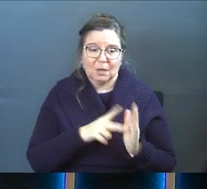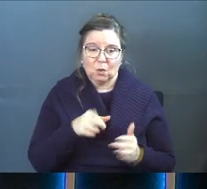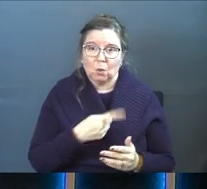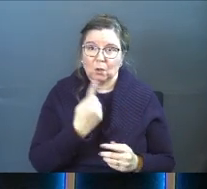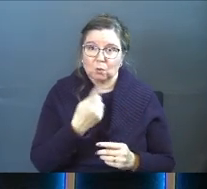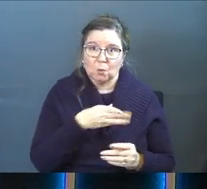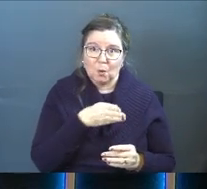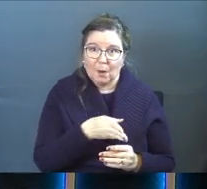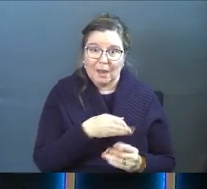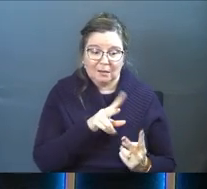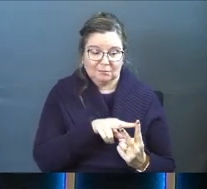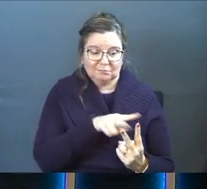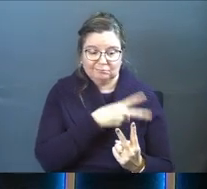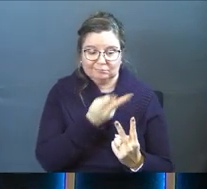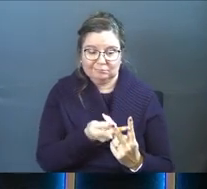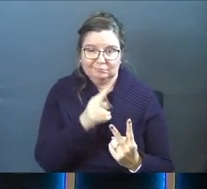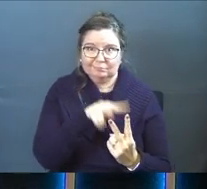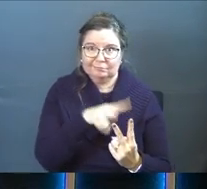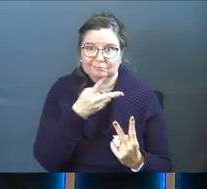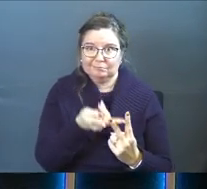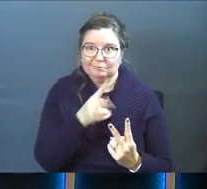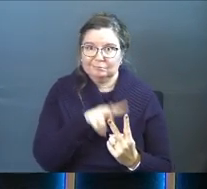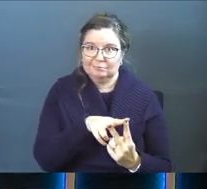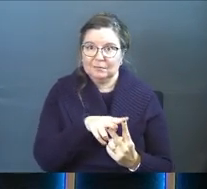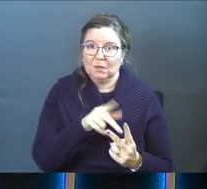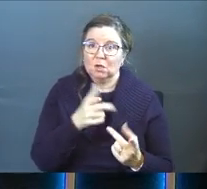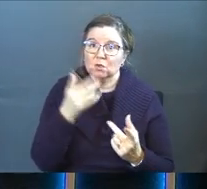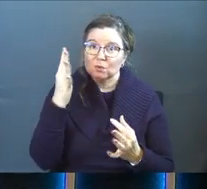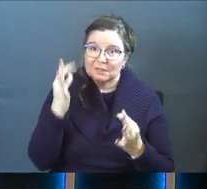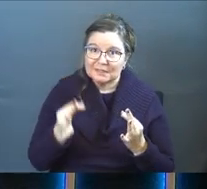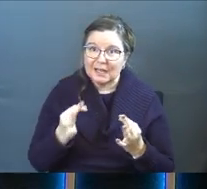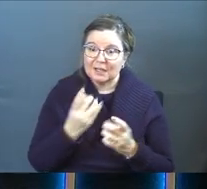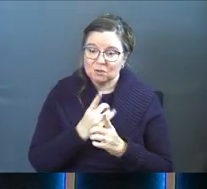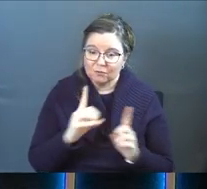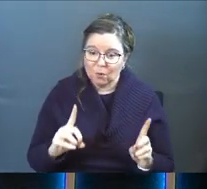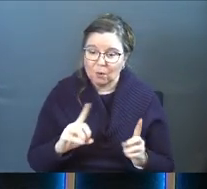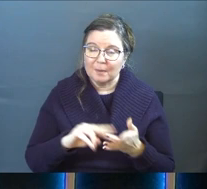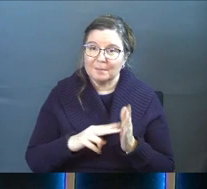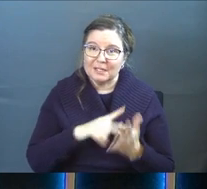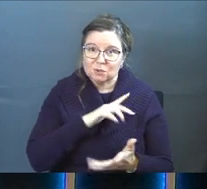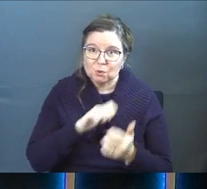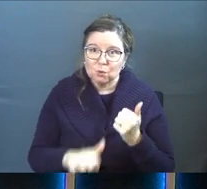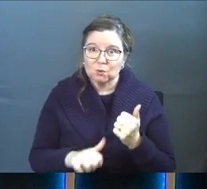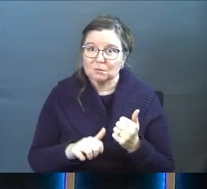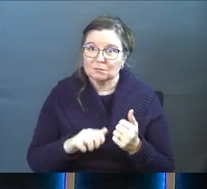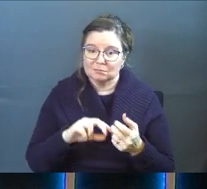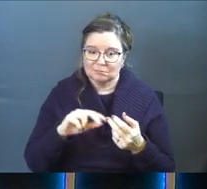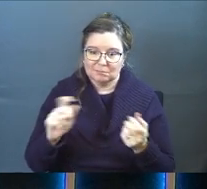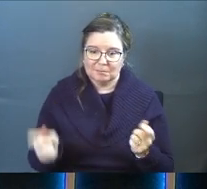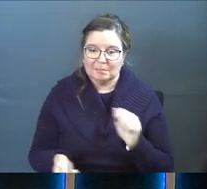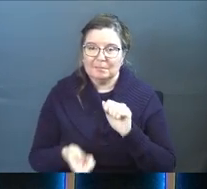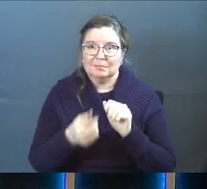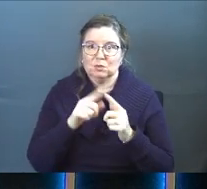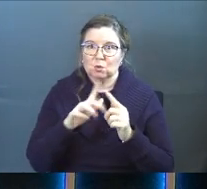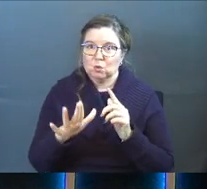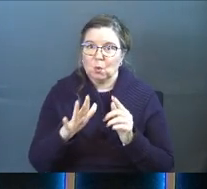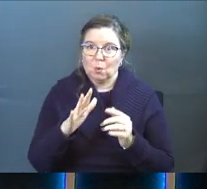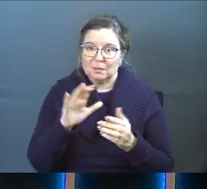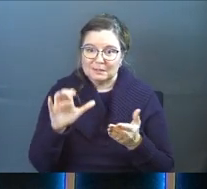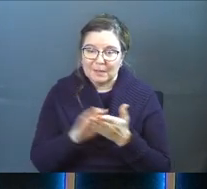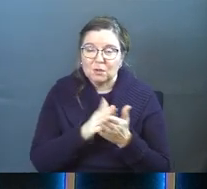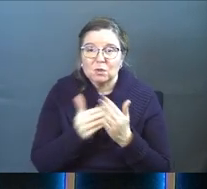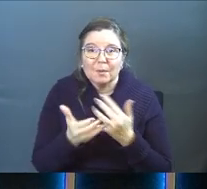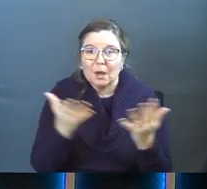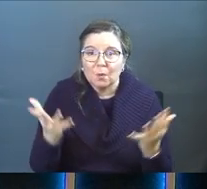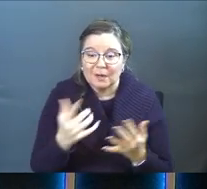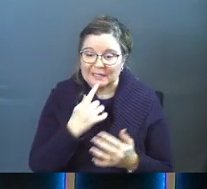it only goes one way. To choose to divorce is to do cruelty to your spouse, no matter what. And I love how God goes